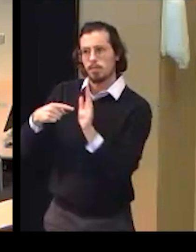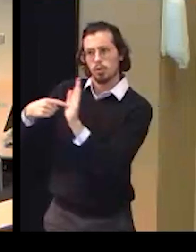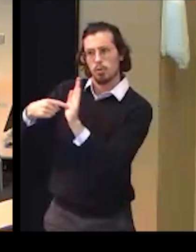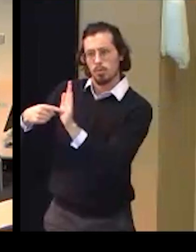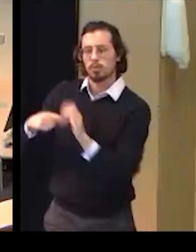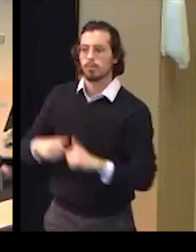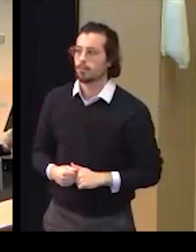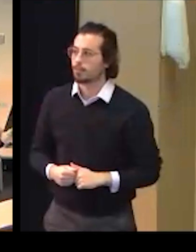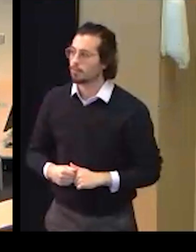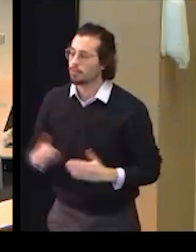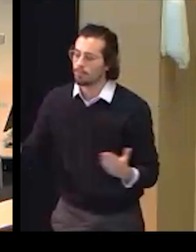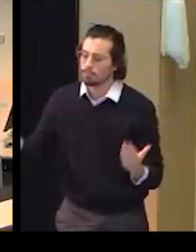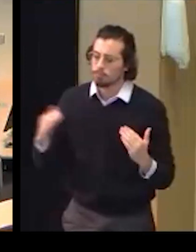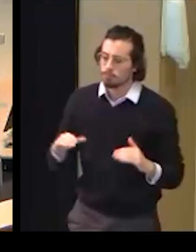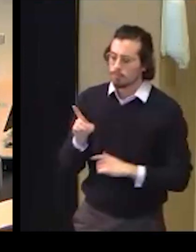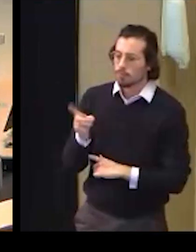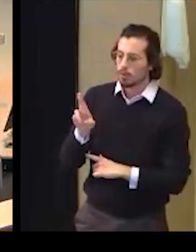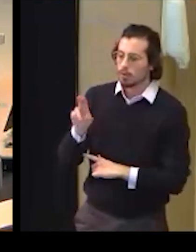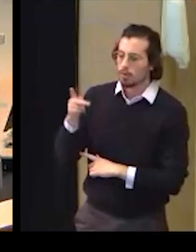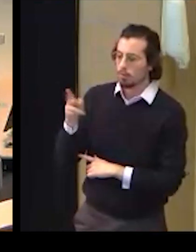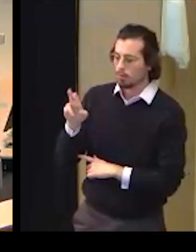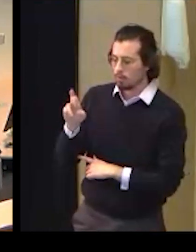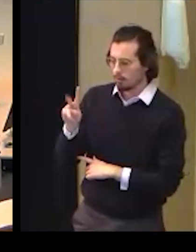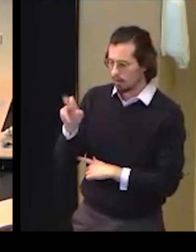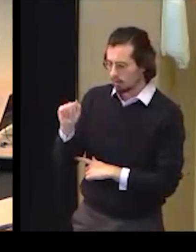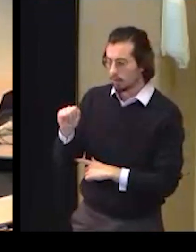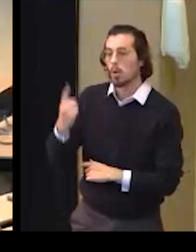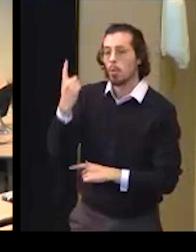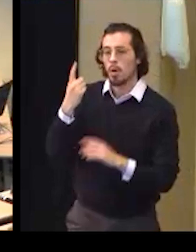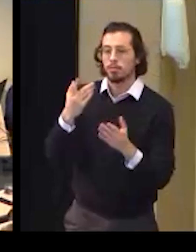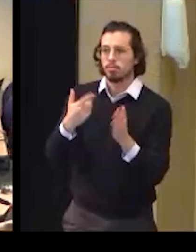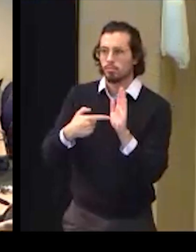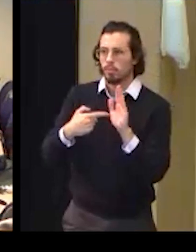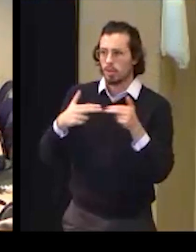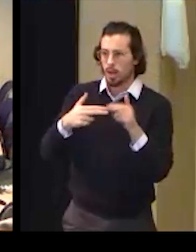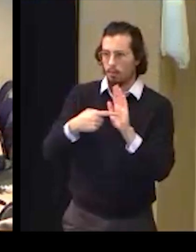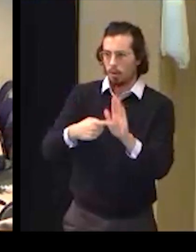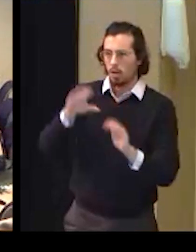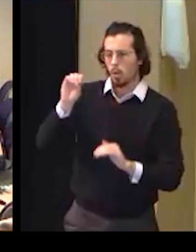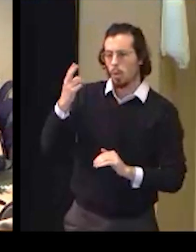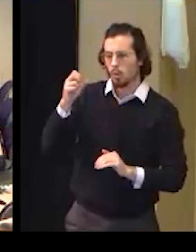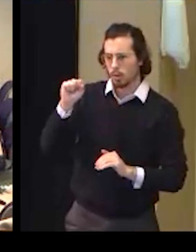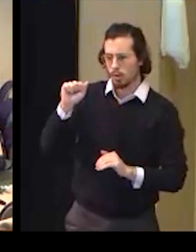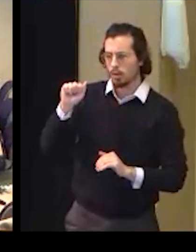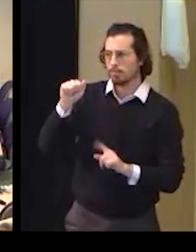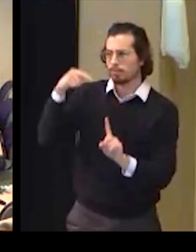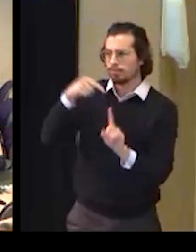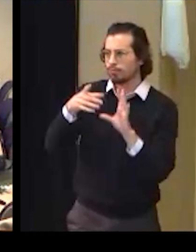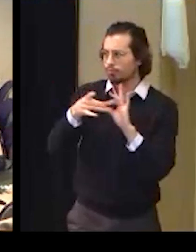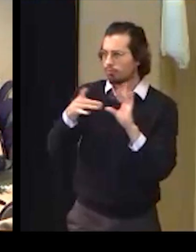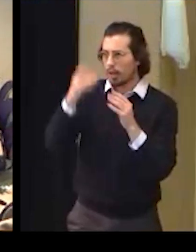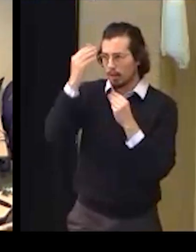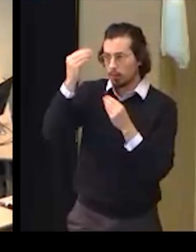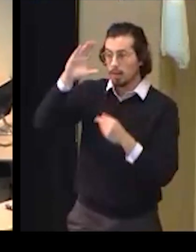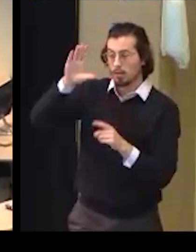The one thing in the slides that I had about the legal implications, one of them about OSHA, the full write-up on that refers to information that's done